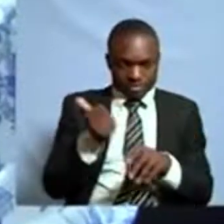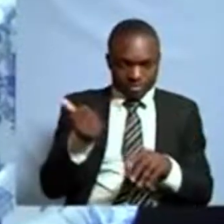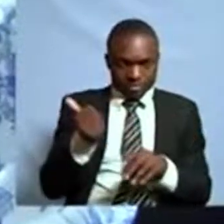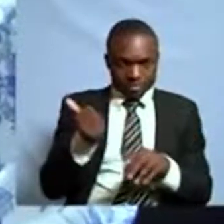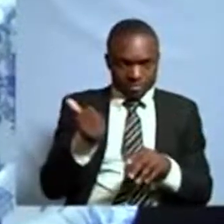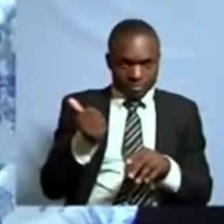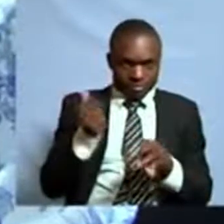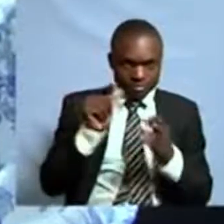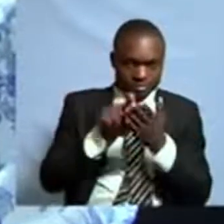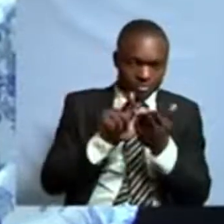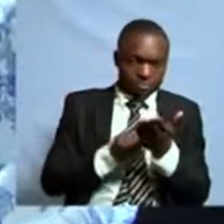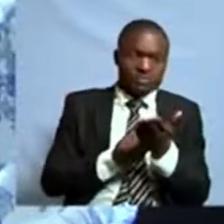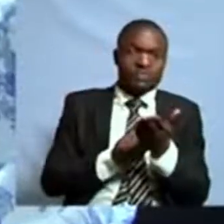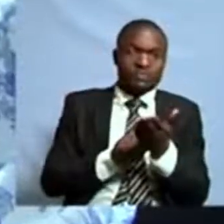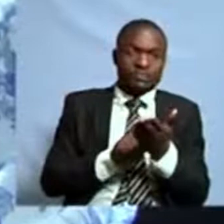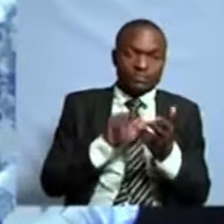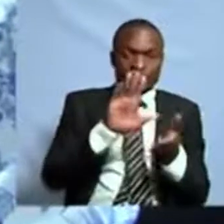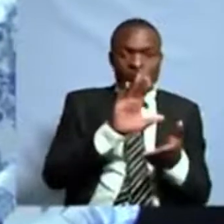laws.